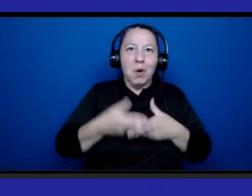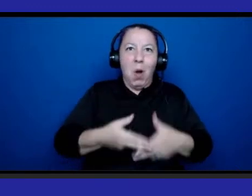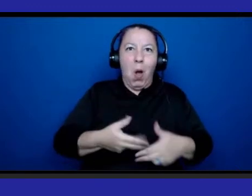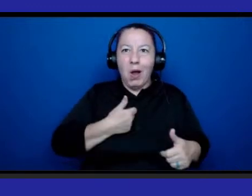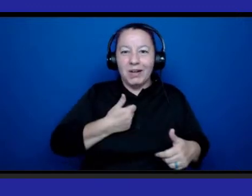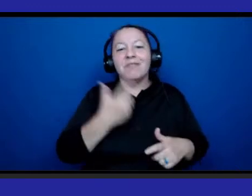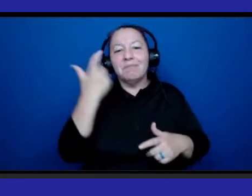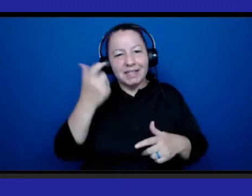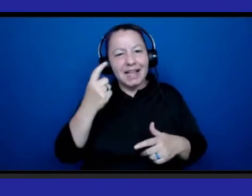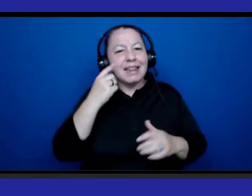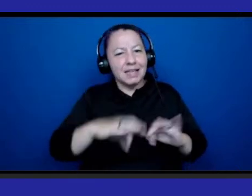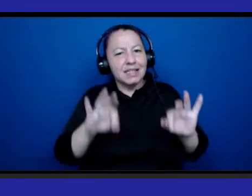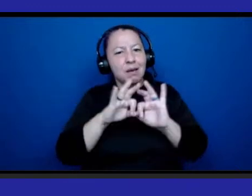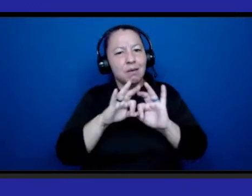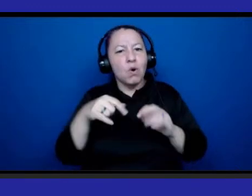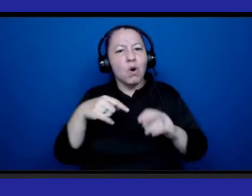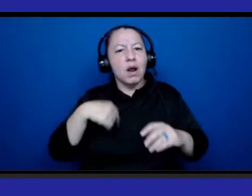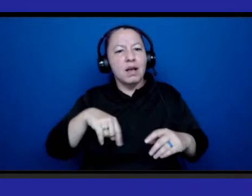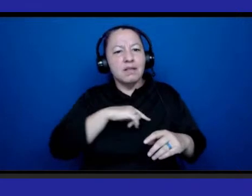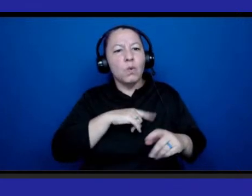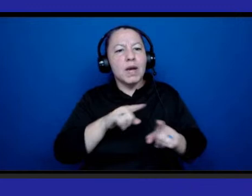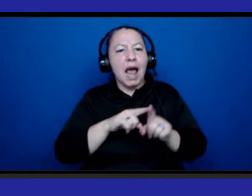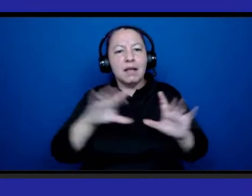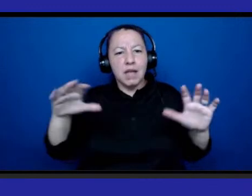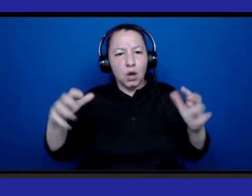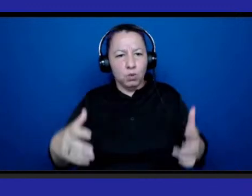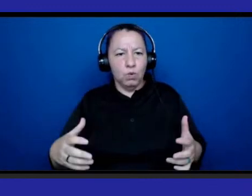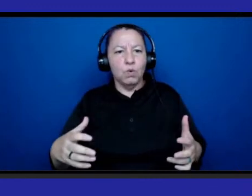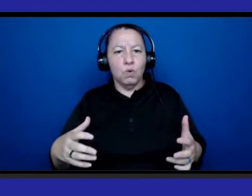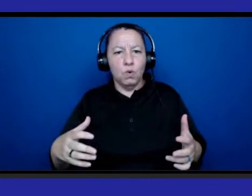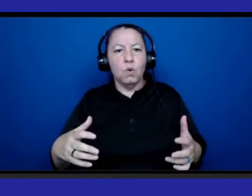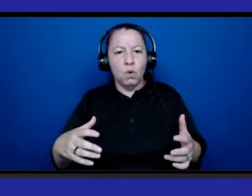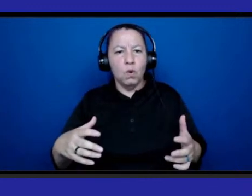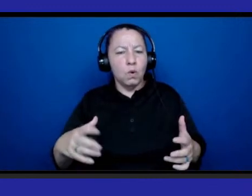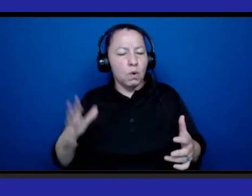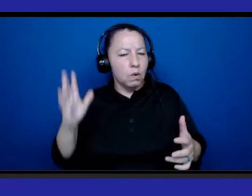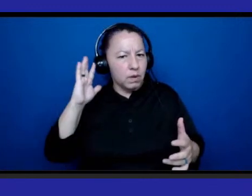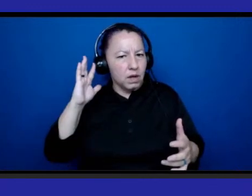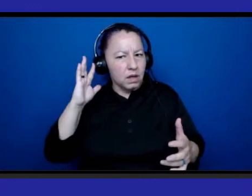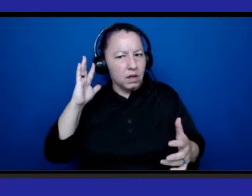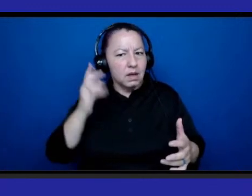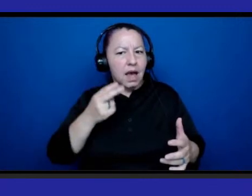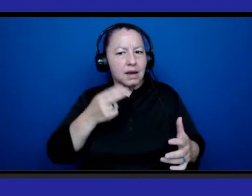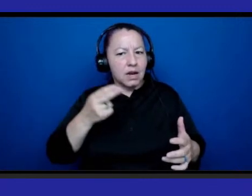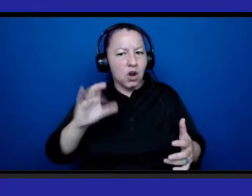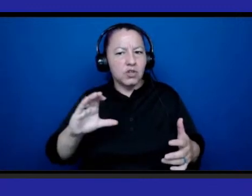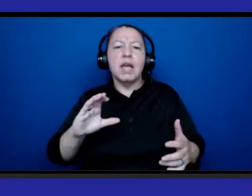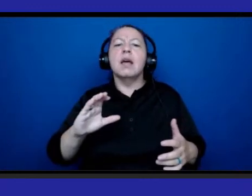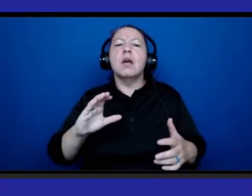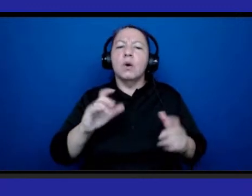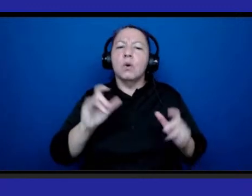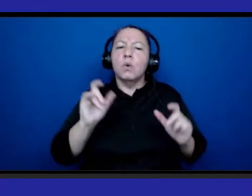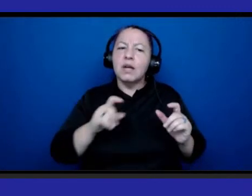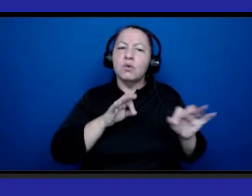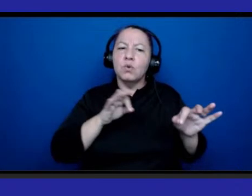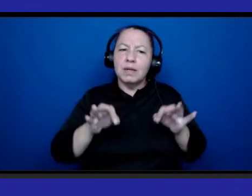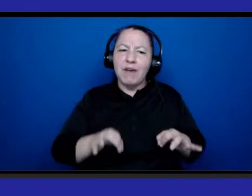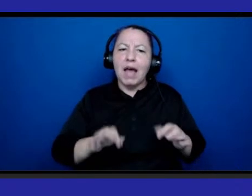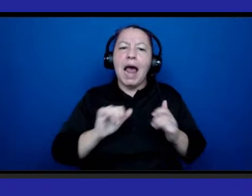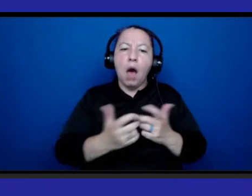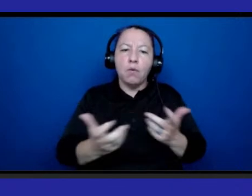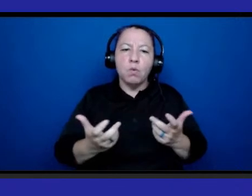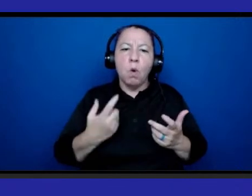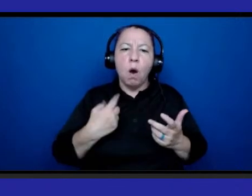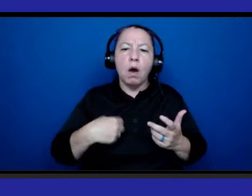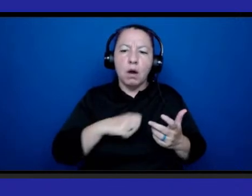it's important that we as a group, particularly in Health and Hospital, define how we want it to be called. A lot of